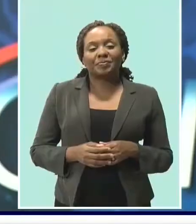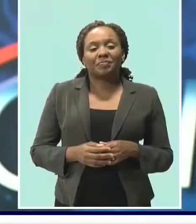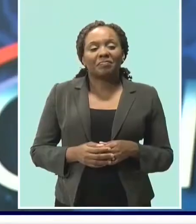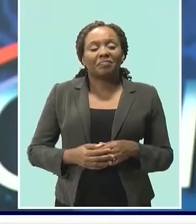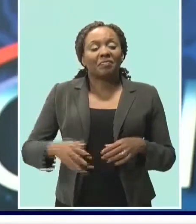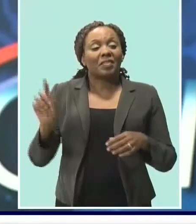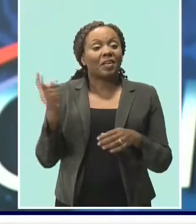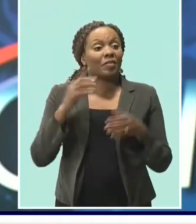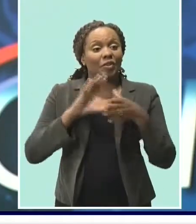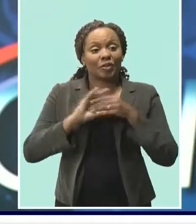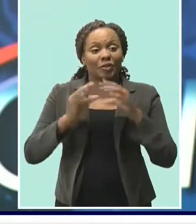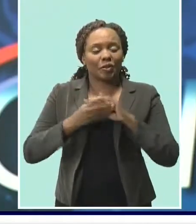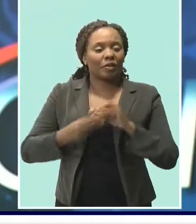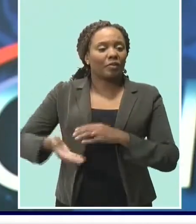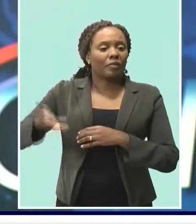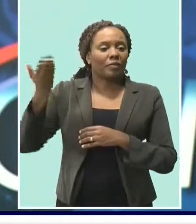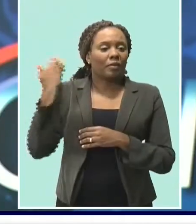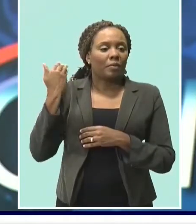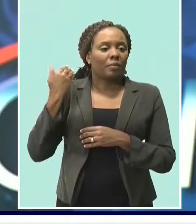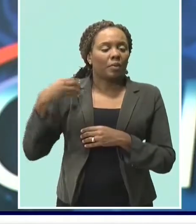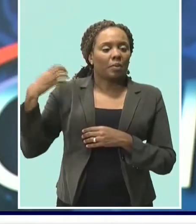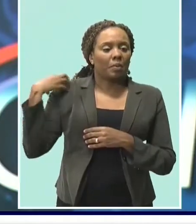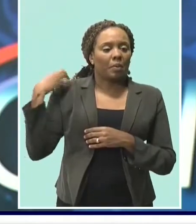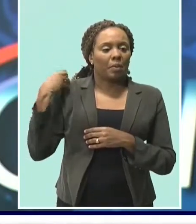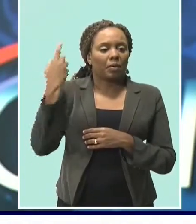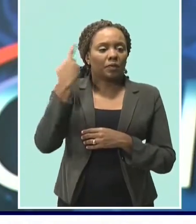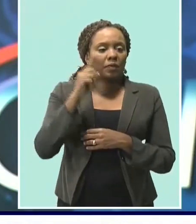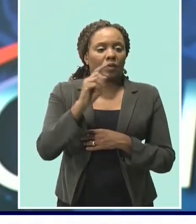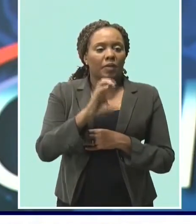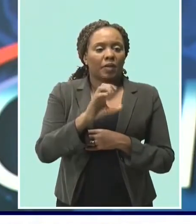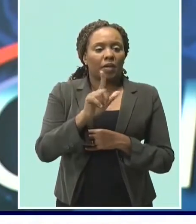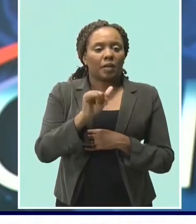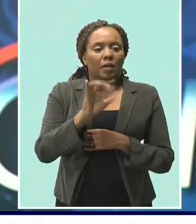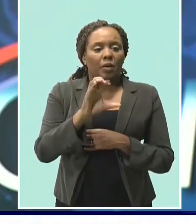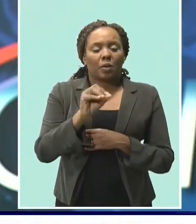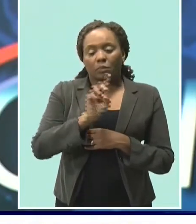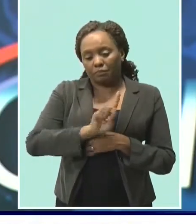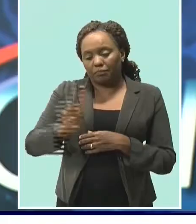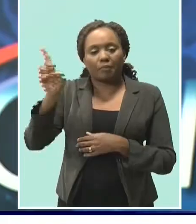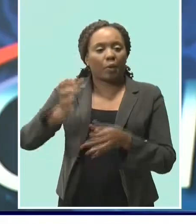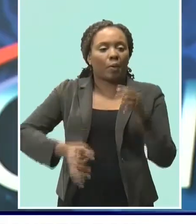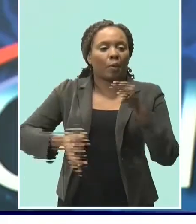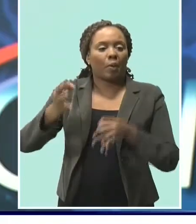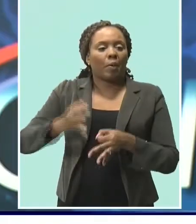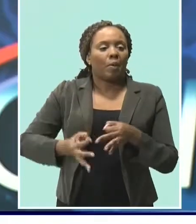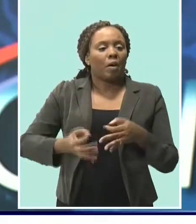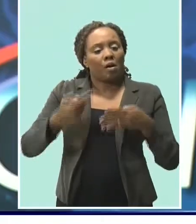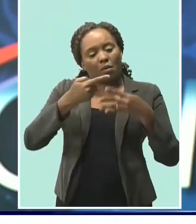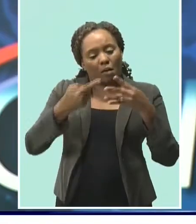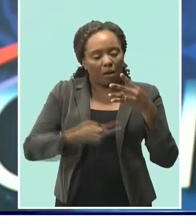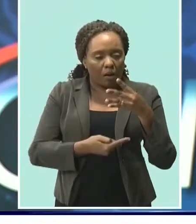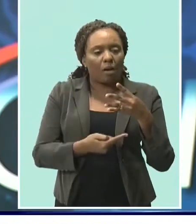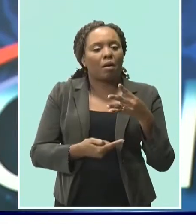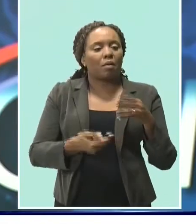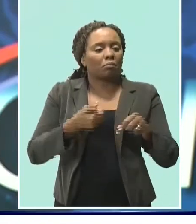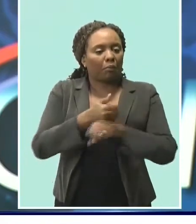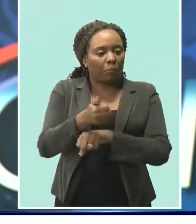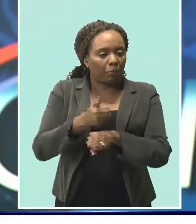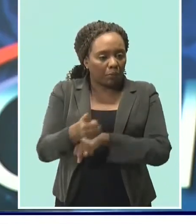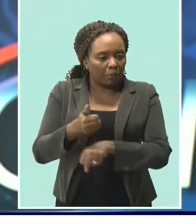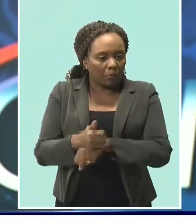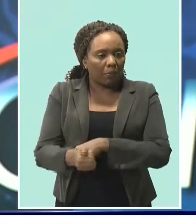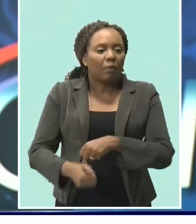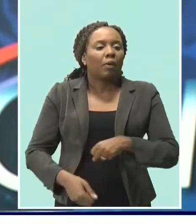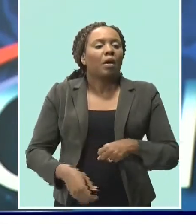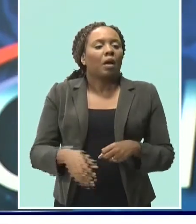In our top story, former CLICO chairman Leroy Paris has appeared in court on a number of charges ranging from fraud to